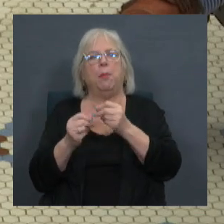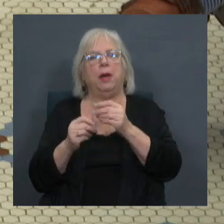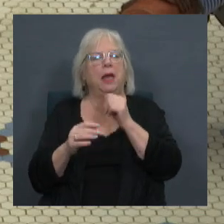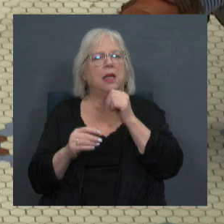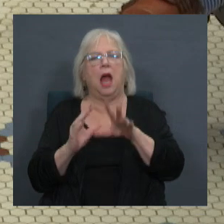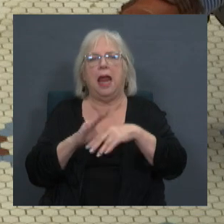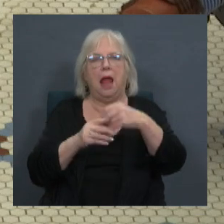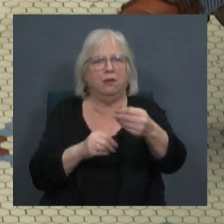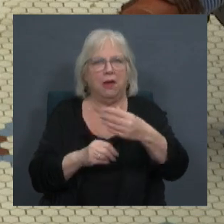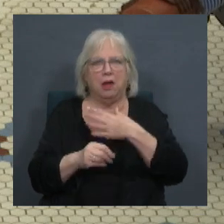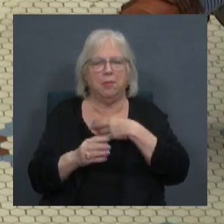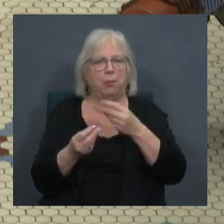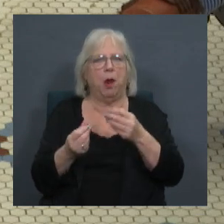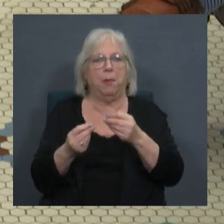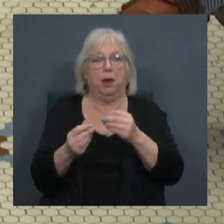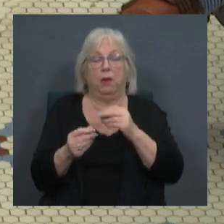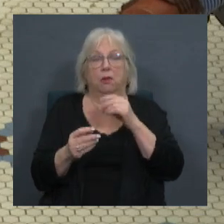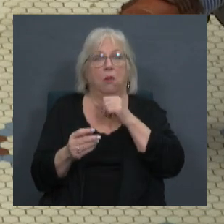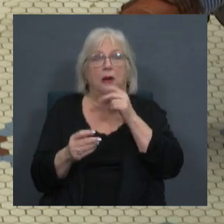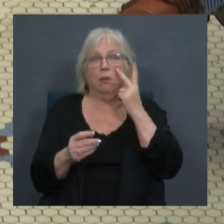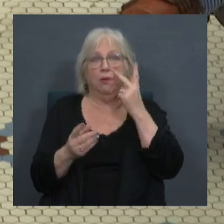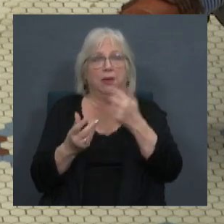problem.